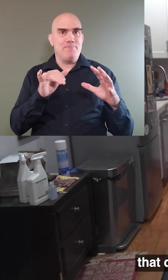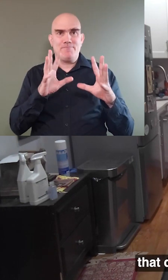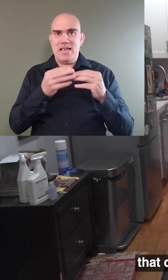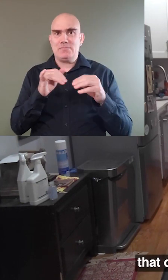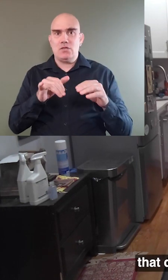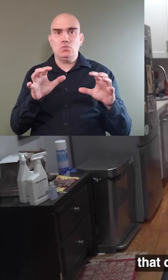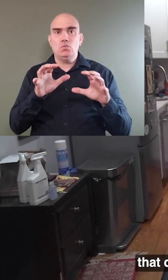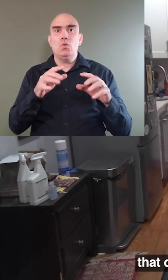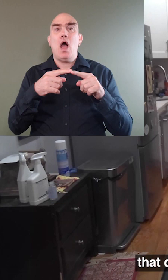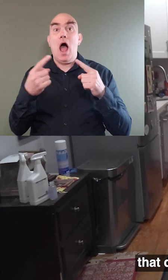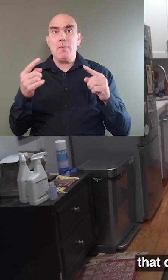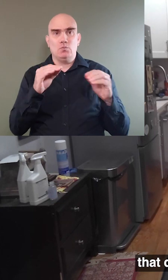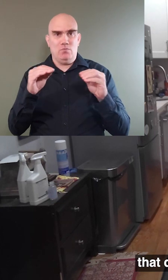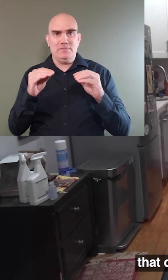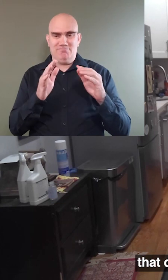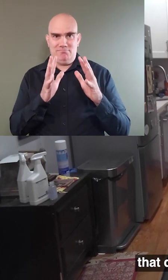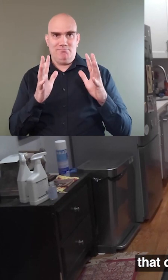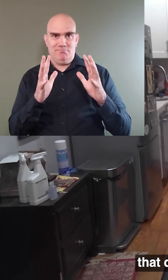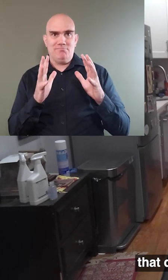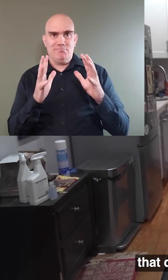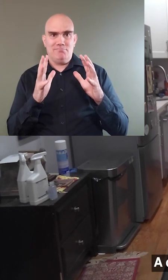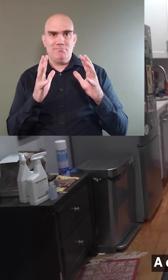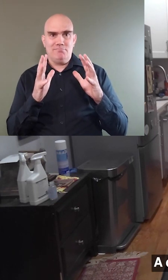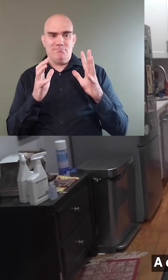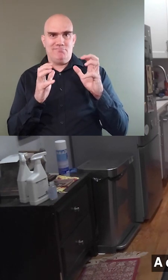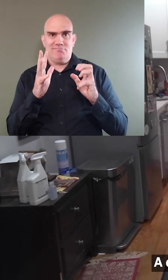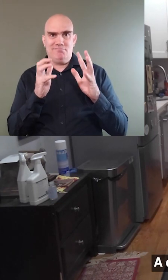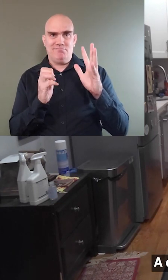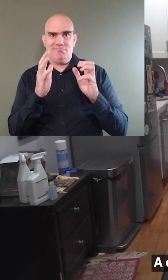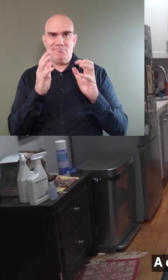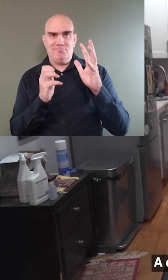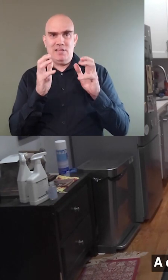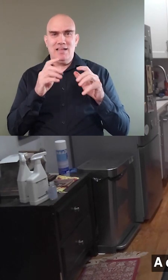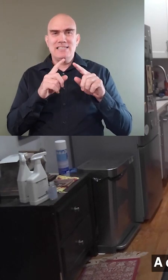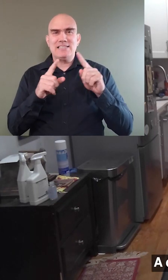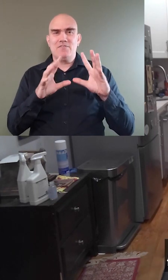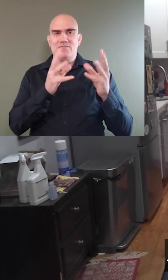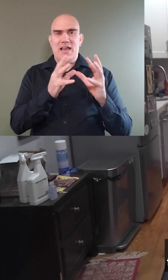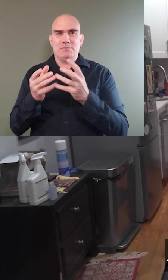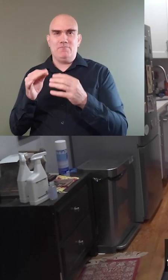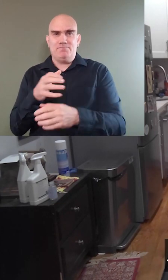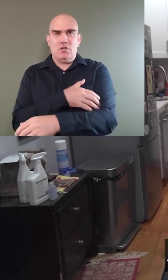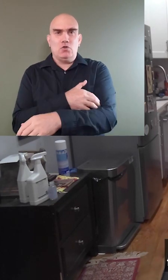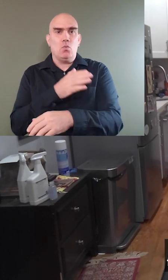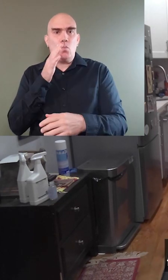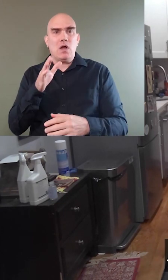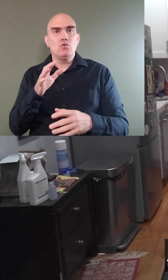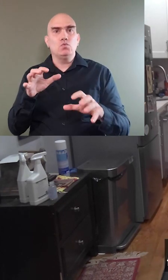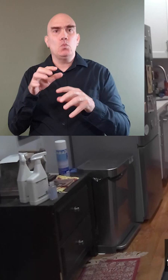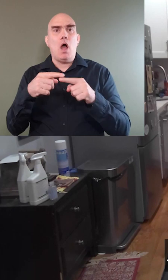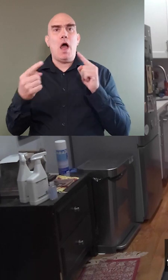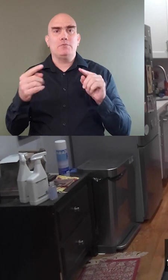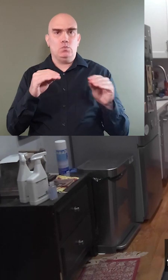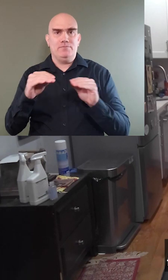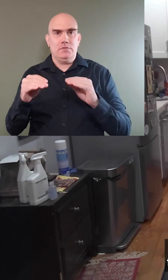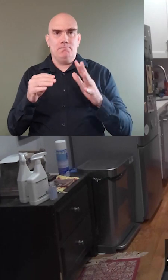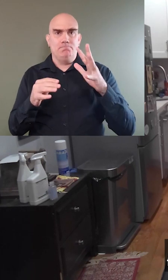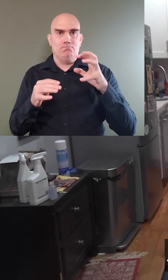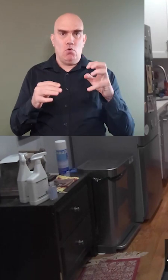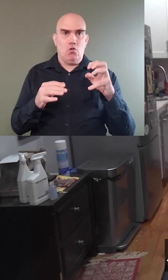family that does the opposite movement. A different family of muscles is going to be doing the opposite